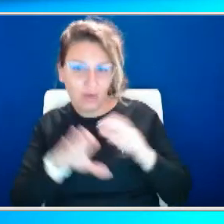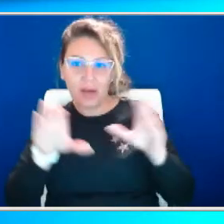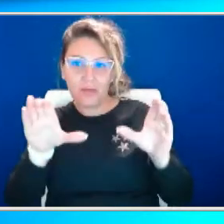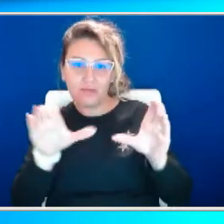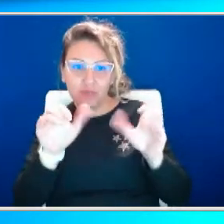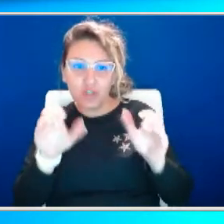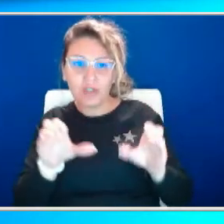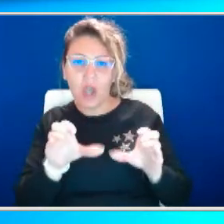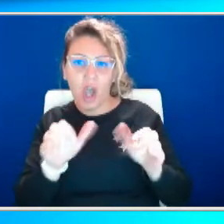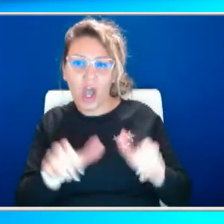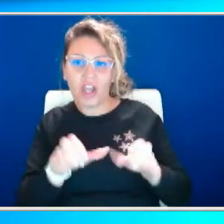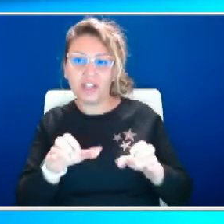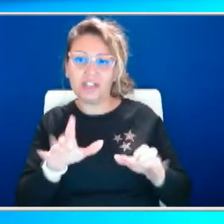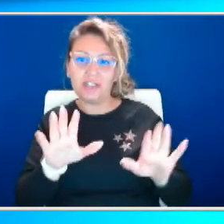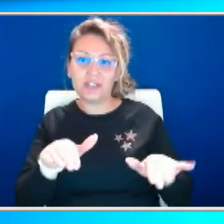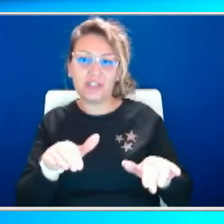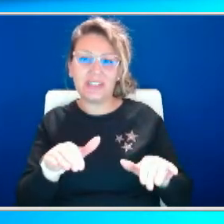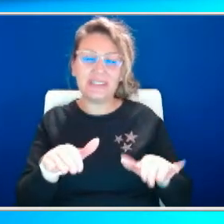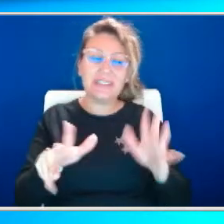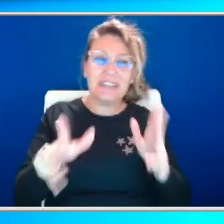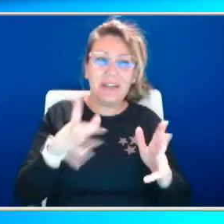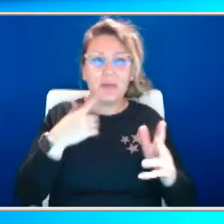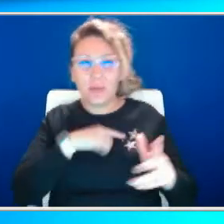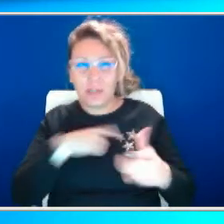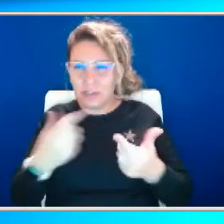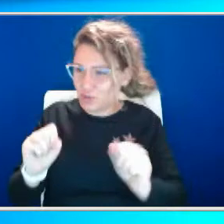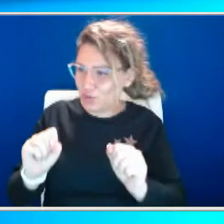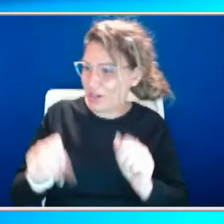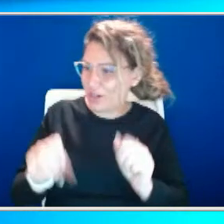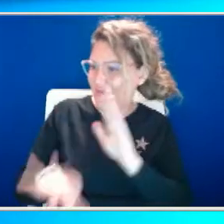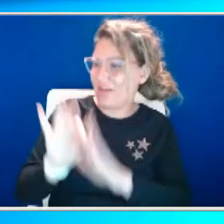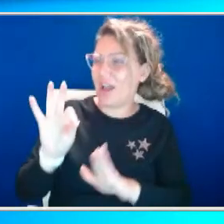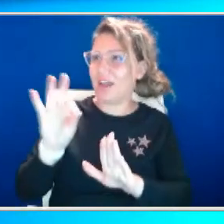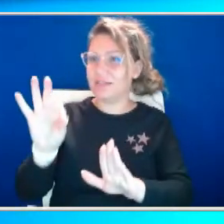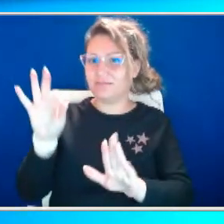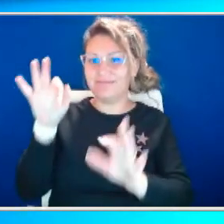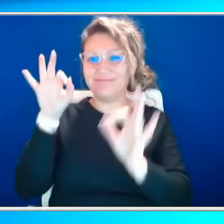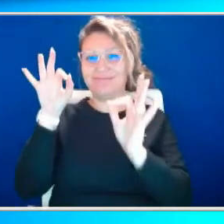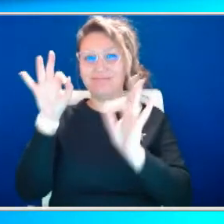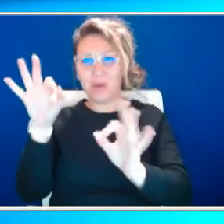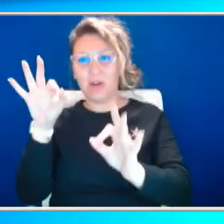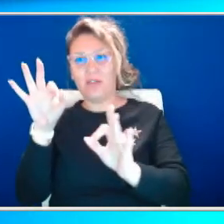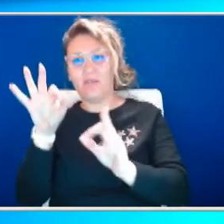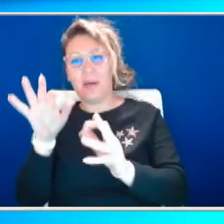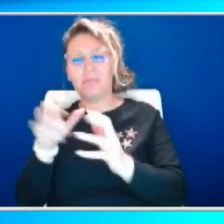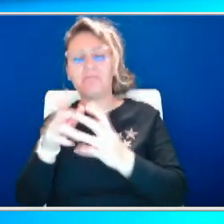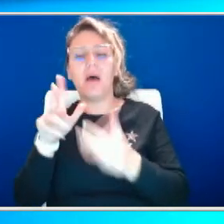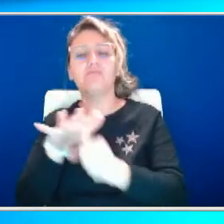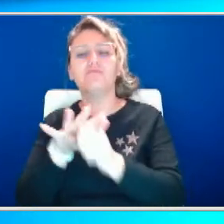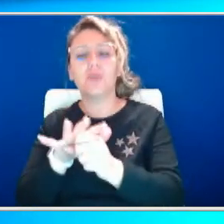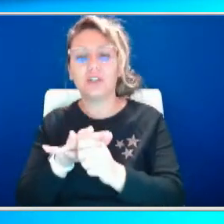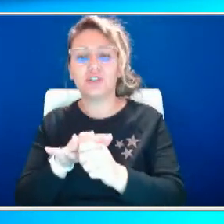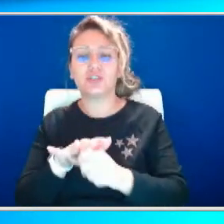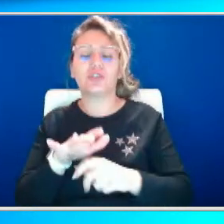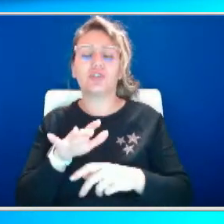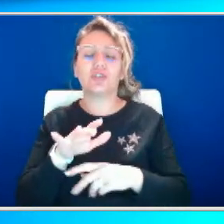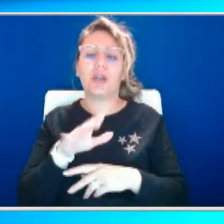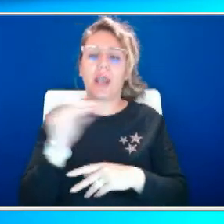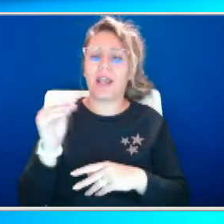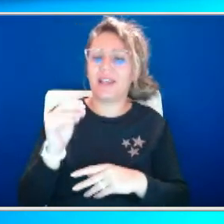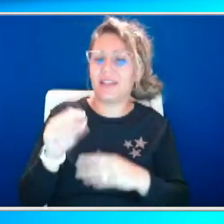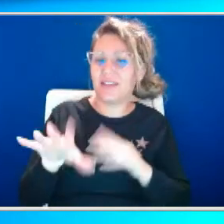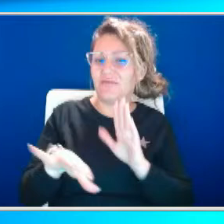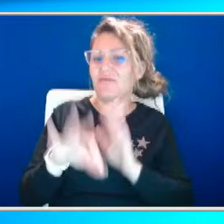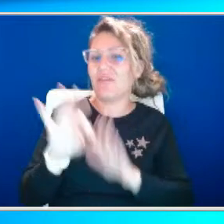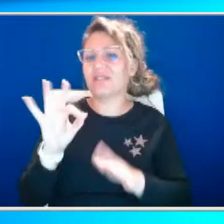on it too hard. There's that sweet spot that we try to find for them where it's, it's the good amount of pressure. So they kind of find that sweet spot over.